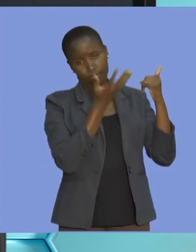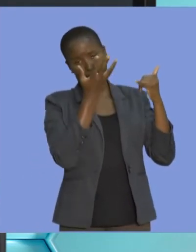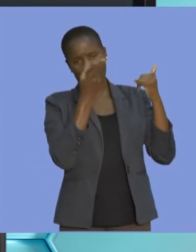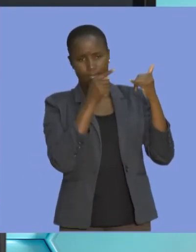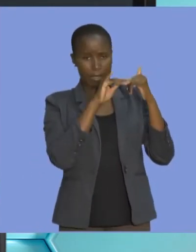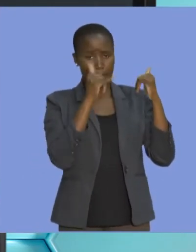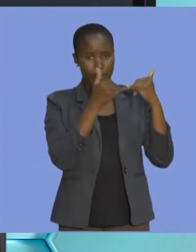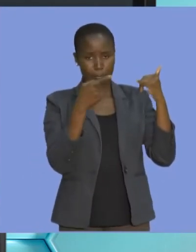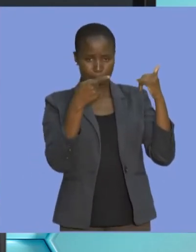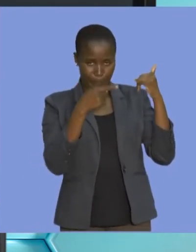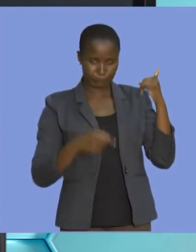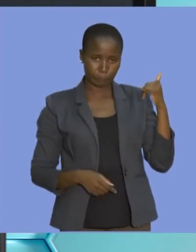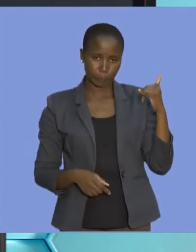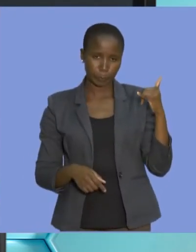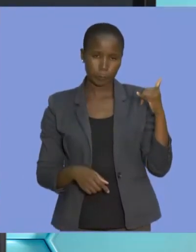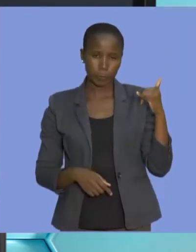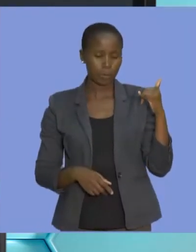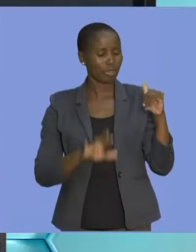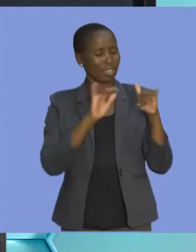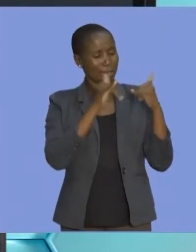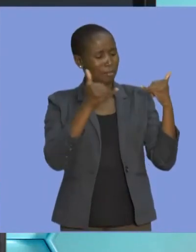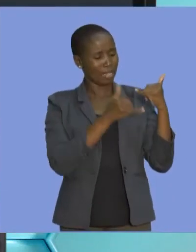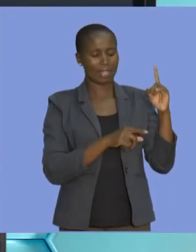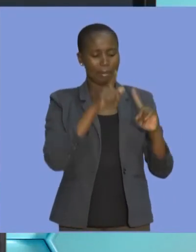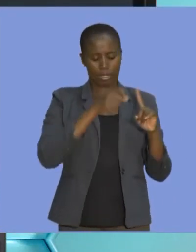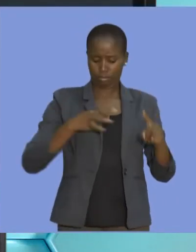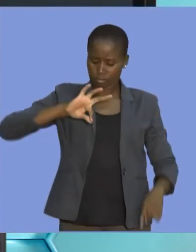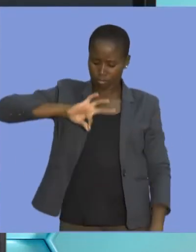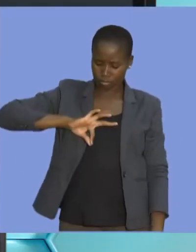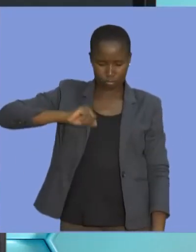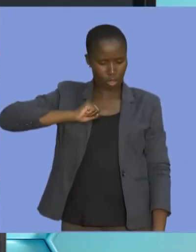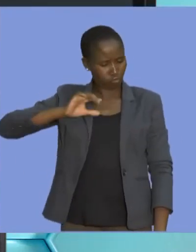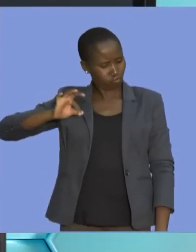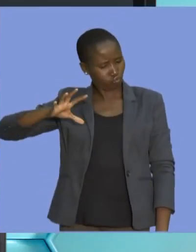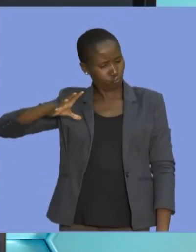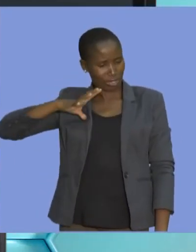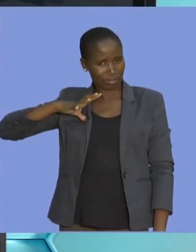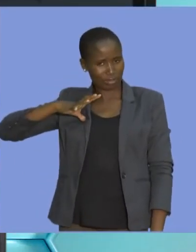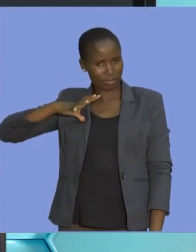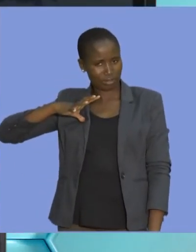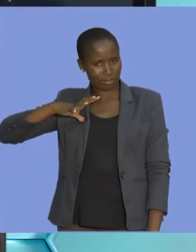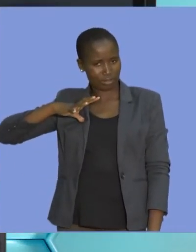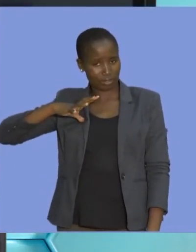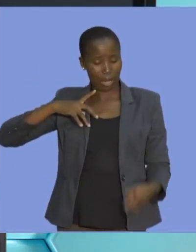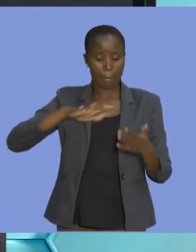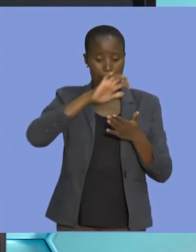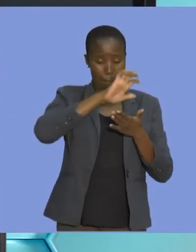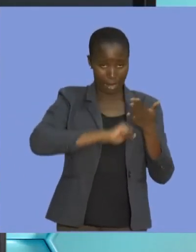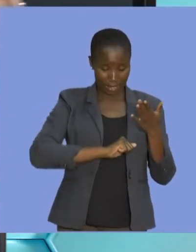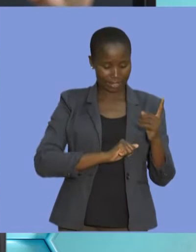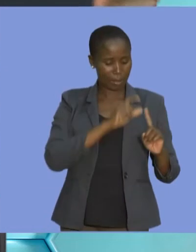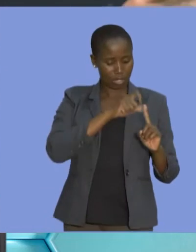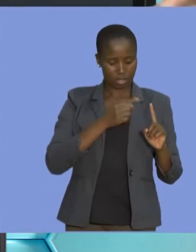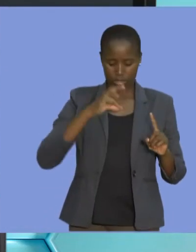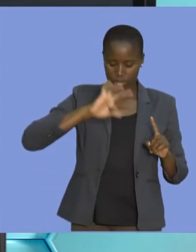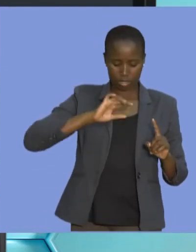and the person who's paid the highest salary in the company minus the lowest, there's a